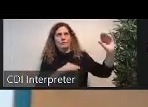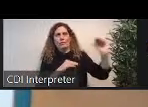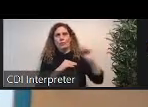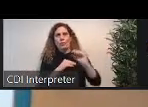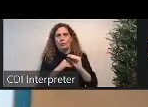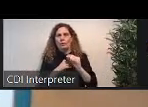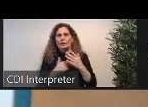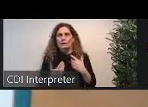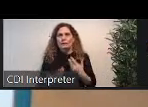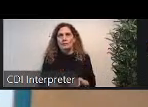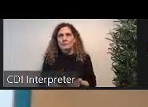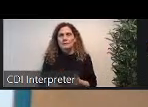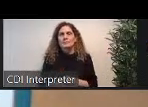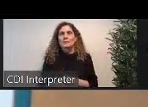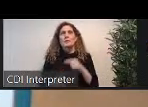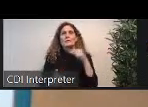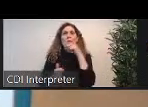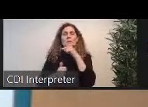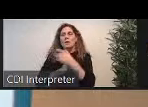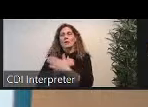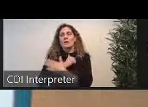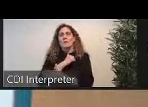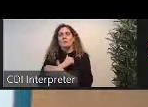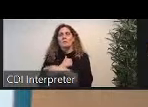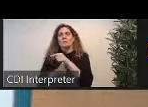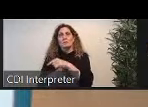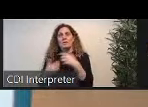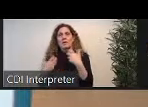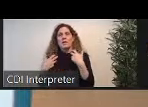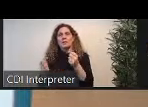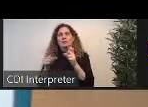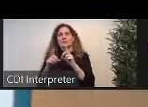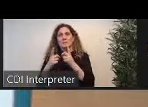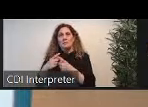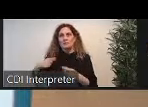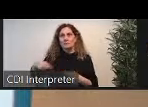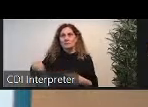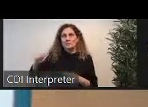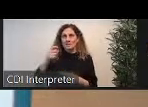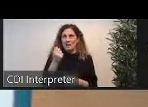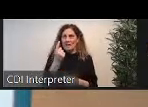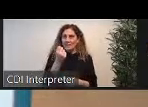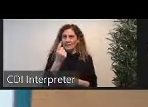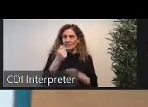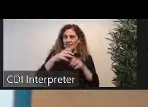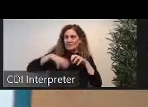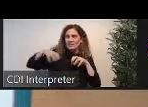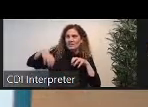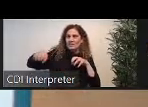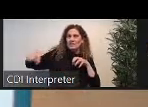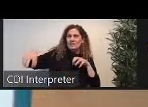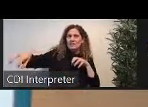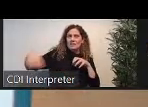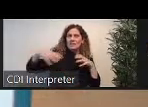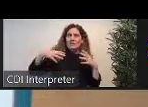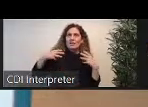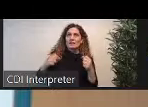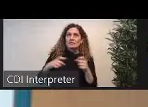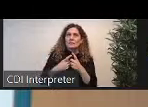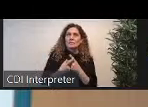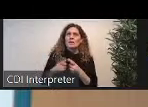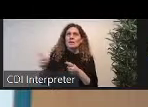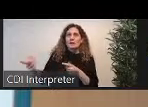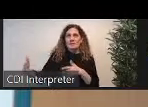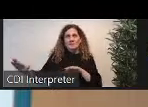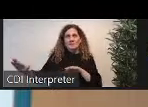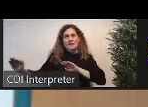departments, the 11 health departments for this week are only receiving about 35% of the doses